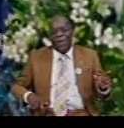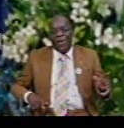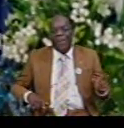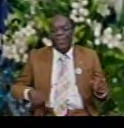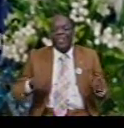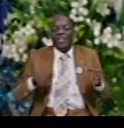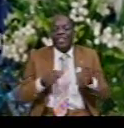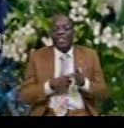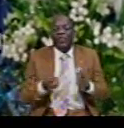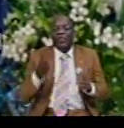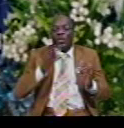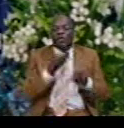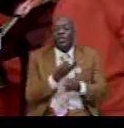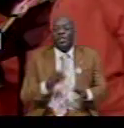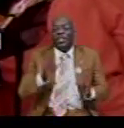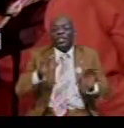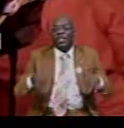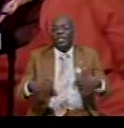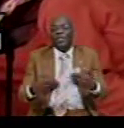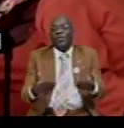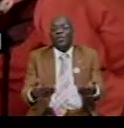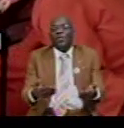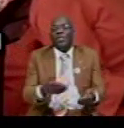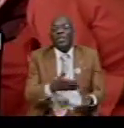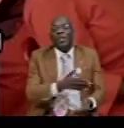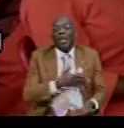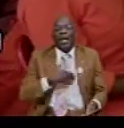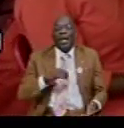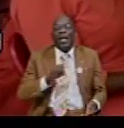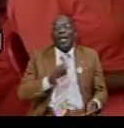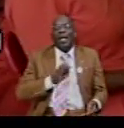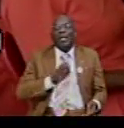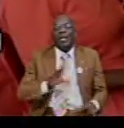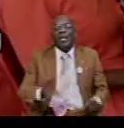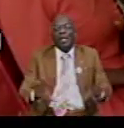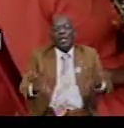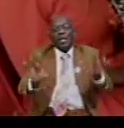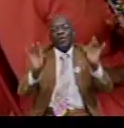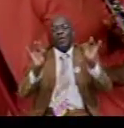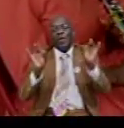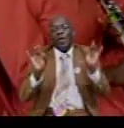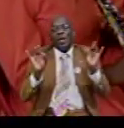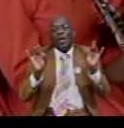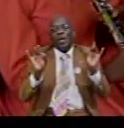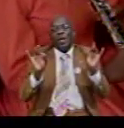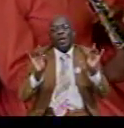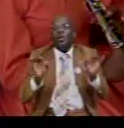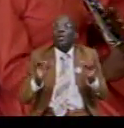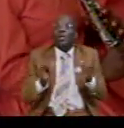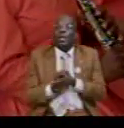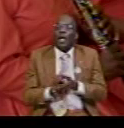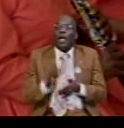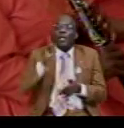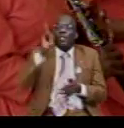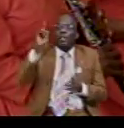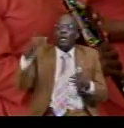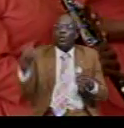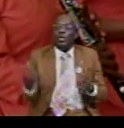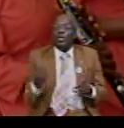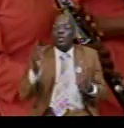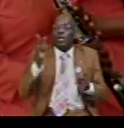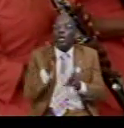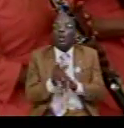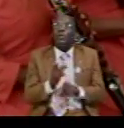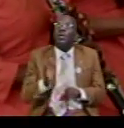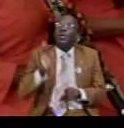Lord. This was freely given, and I found that He always